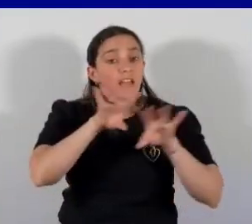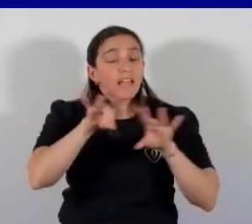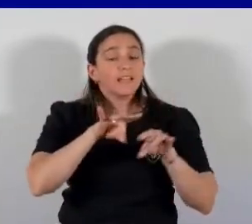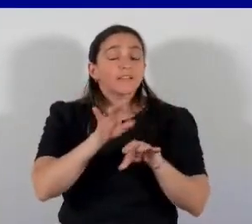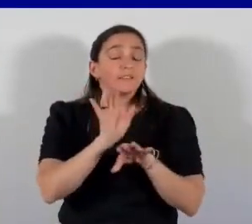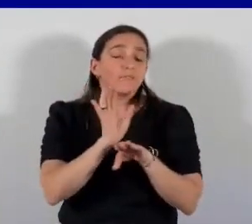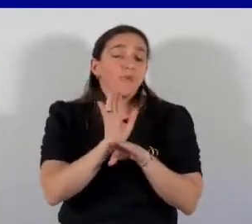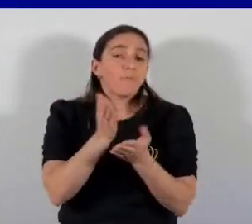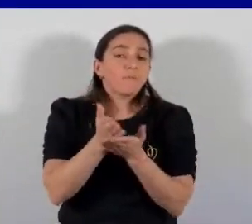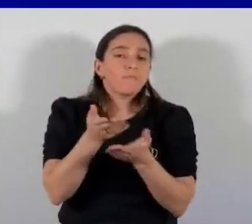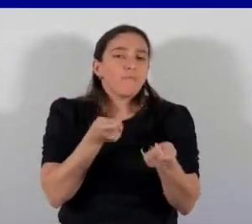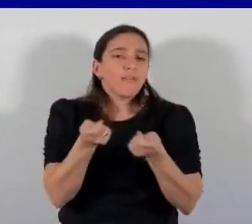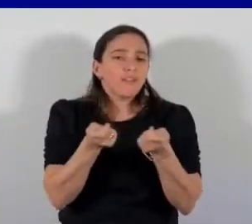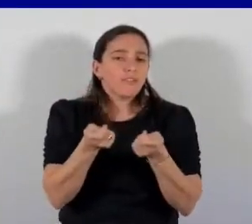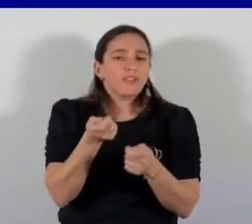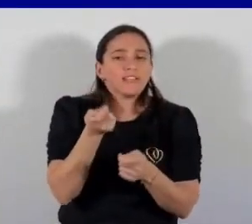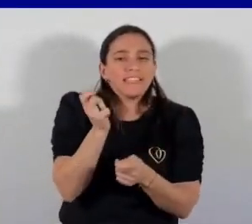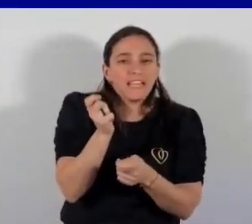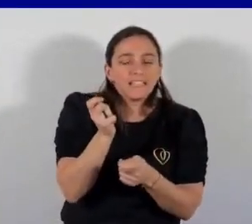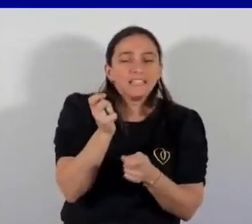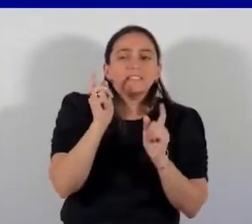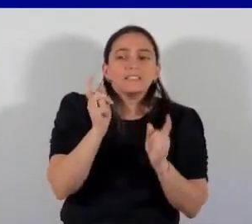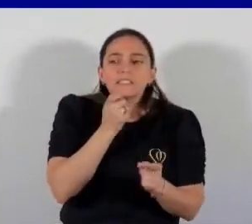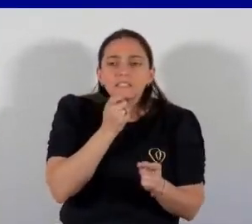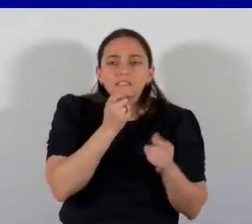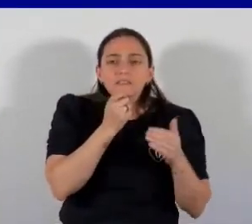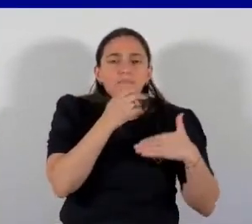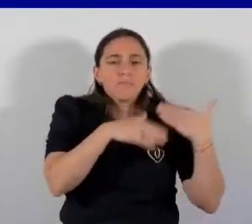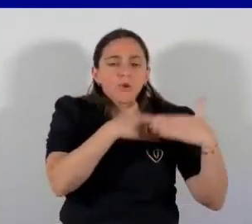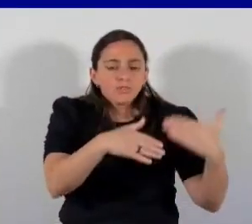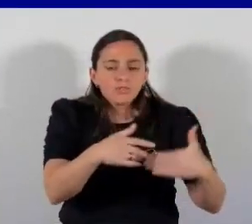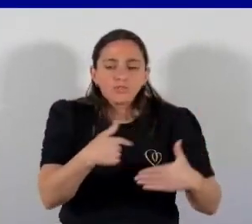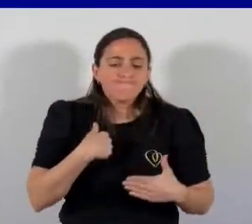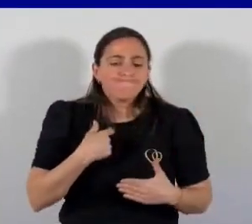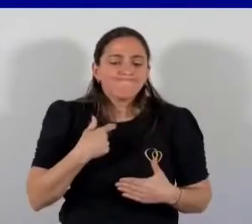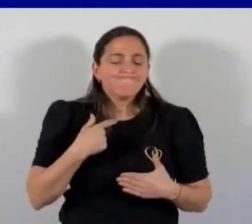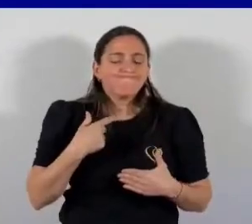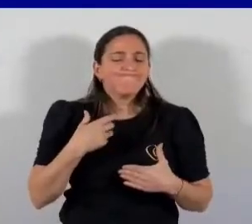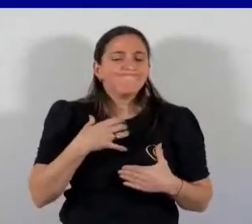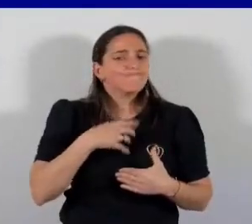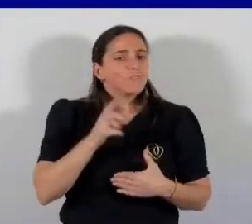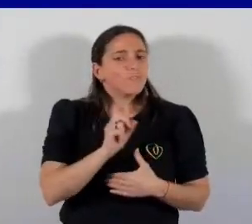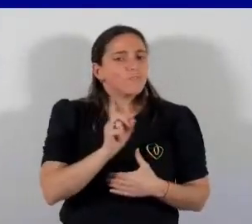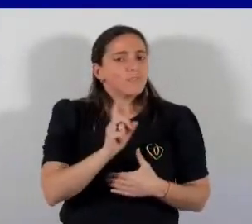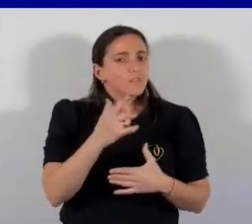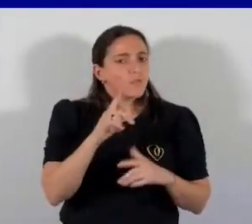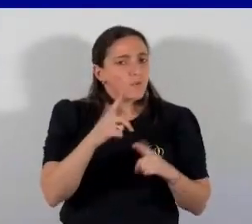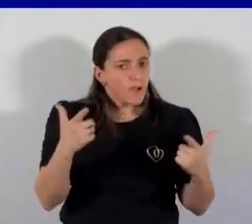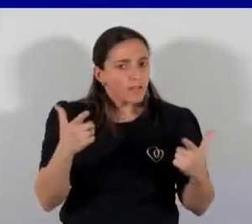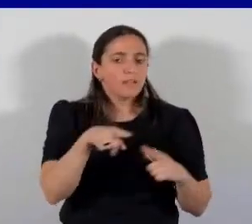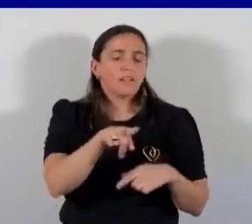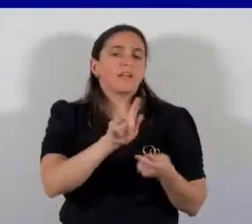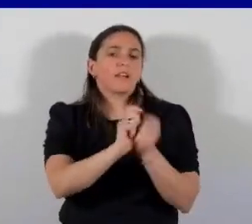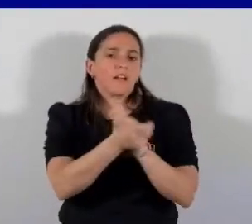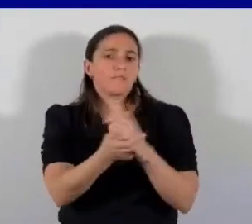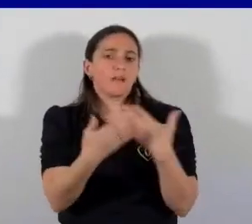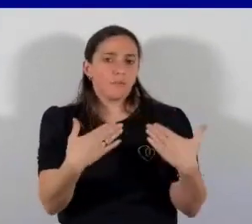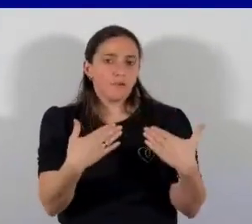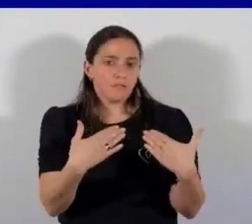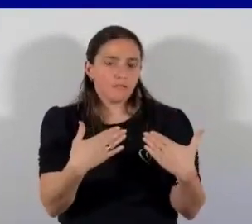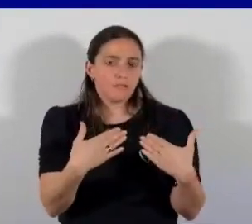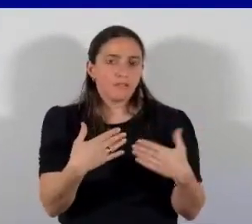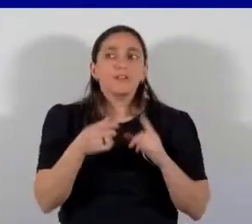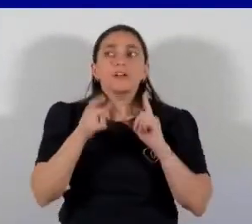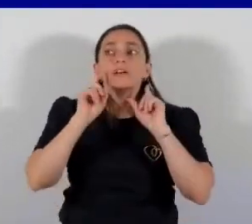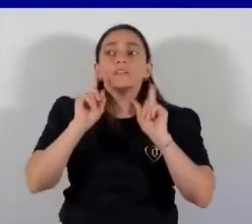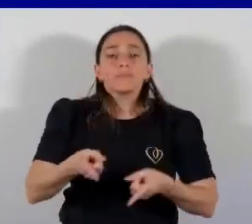not only can they now choose the arbitrator, eso no están conformes, pueden cambiar. but if in the middle of the process they are not satisfied, they can change it.